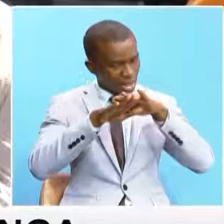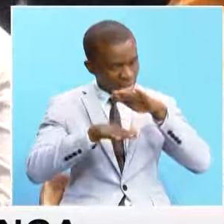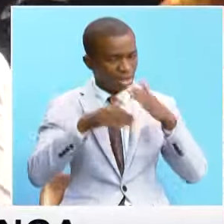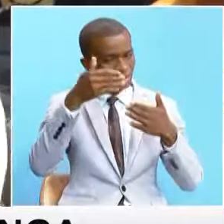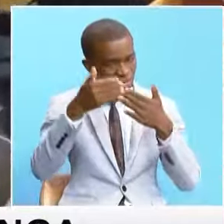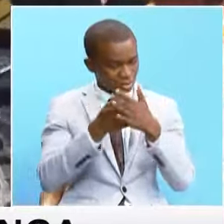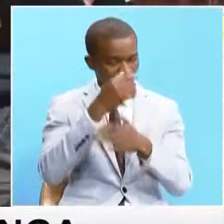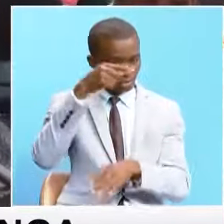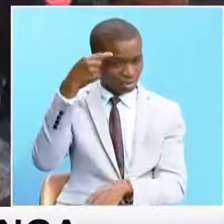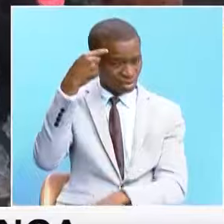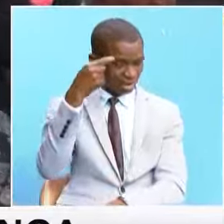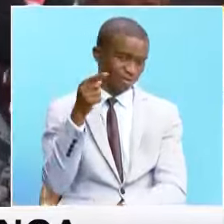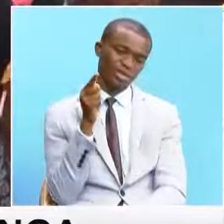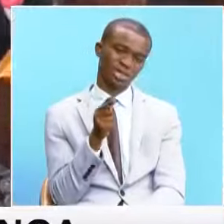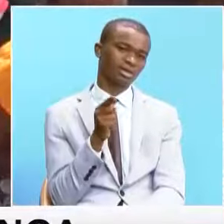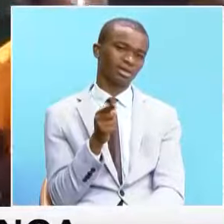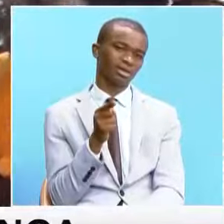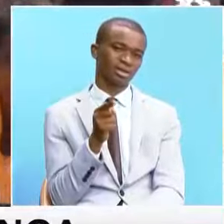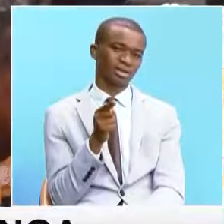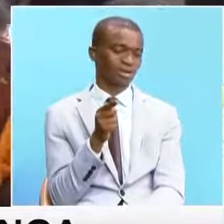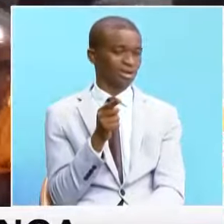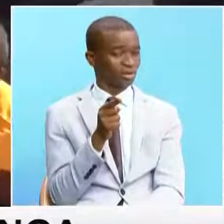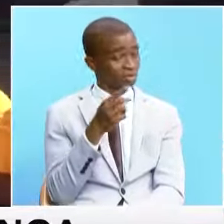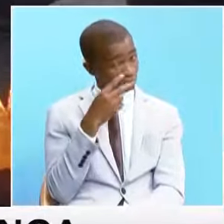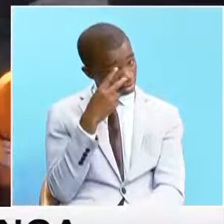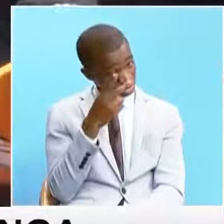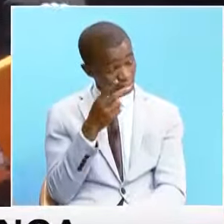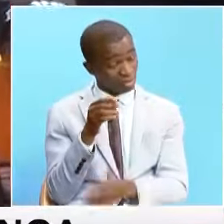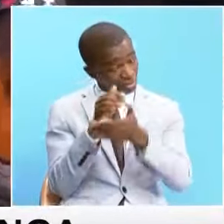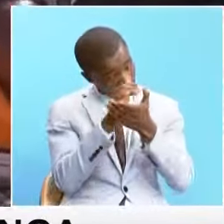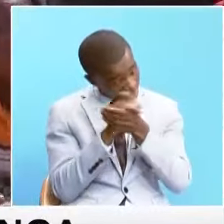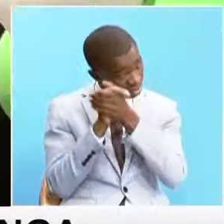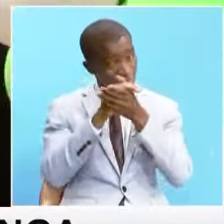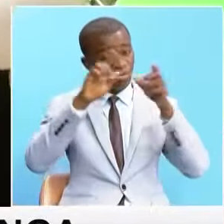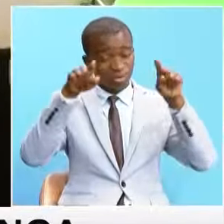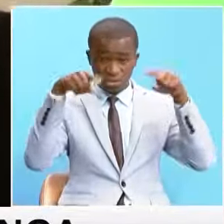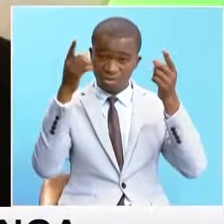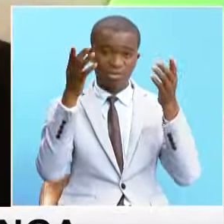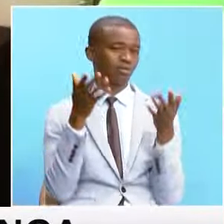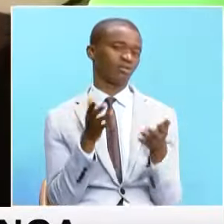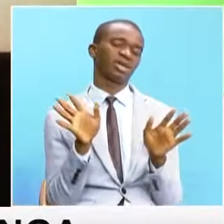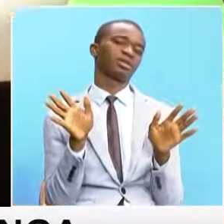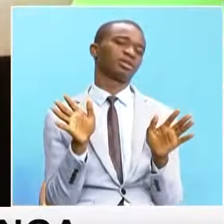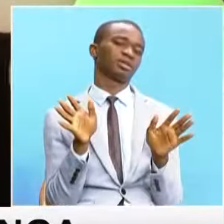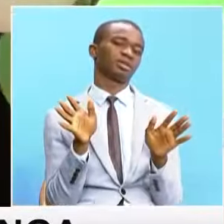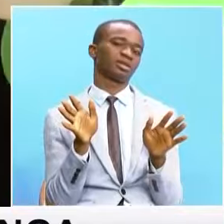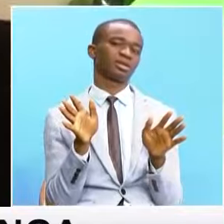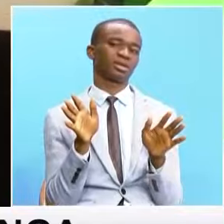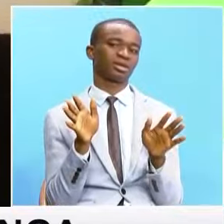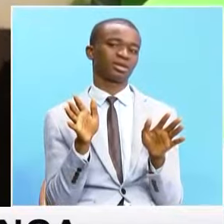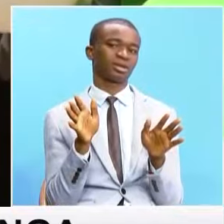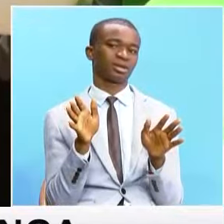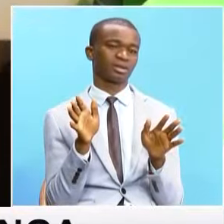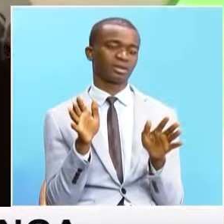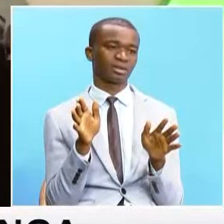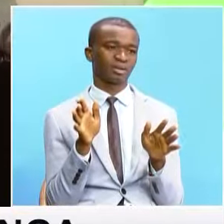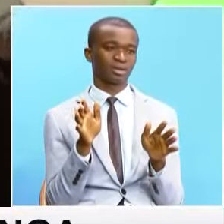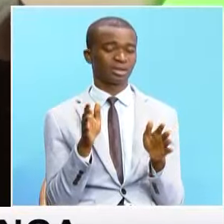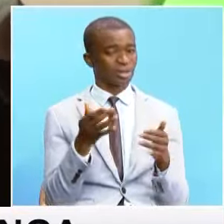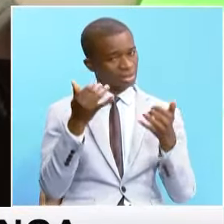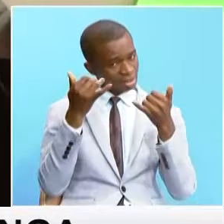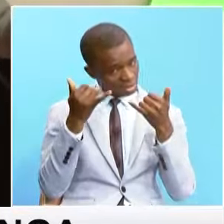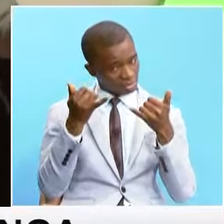UPND government. Must caution that the success of cooperatives movement is not necessarily in the number of cooperatives society formed. It